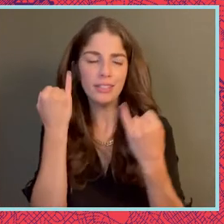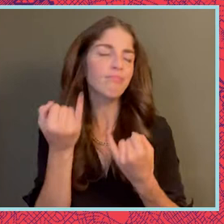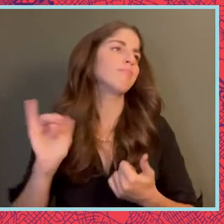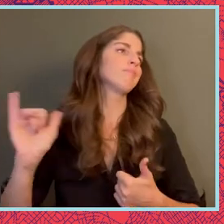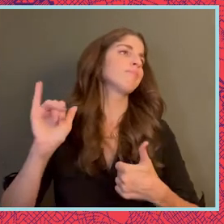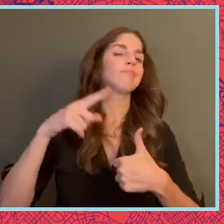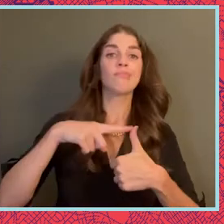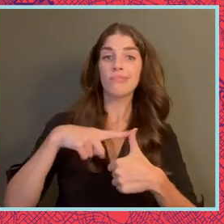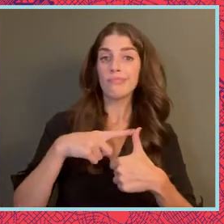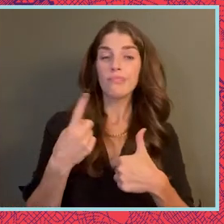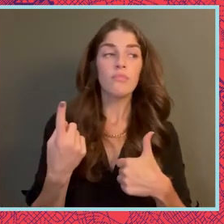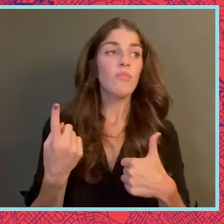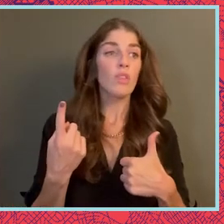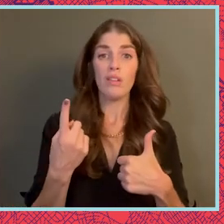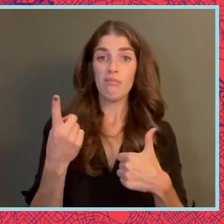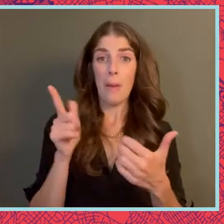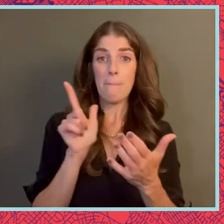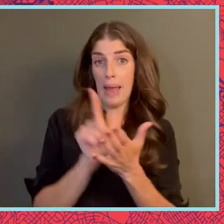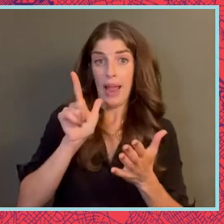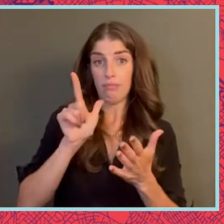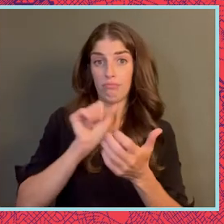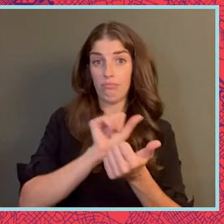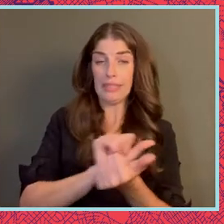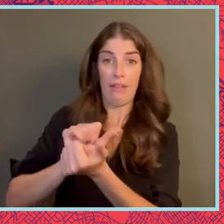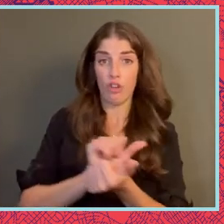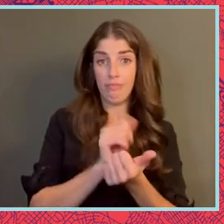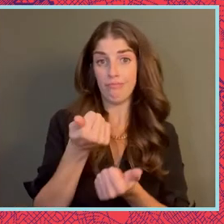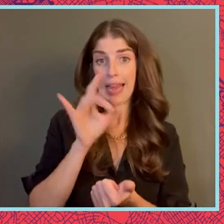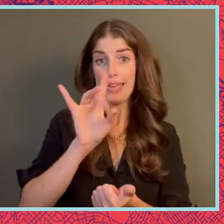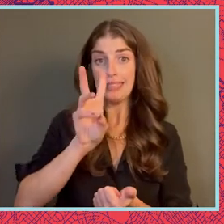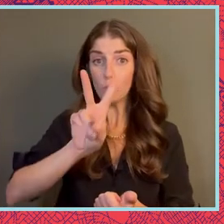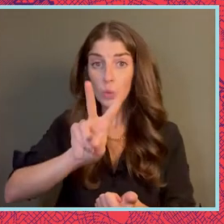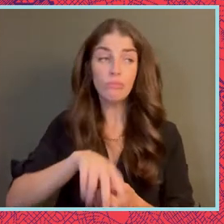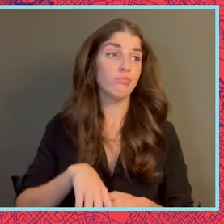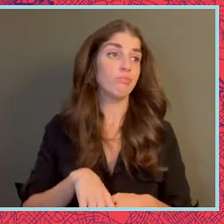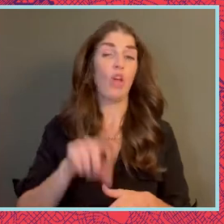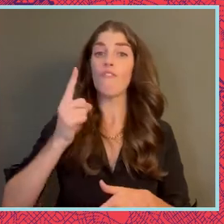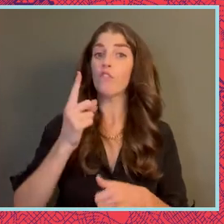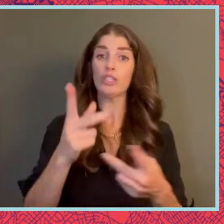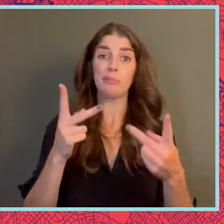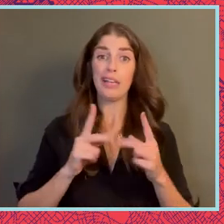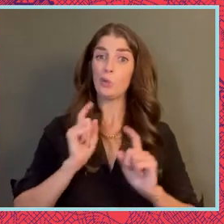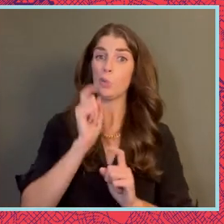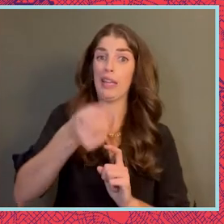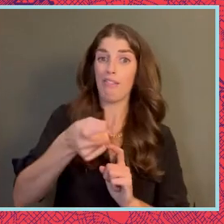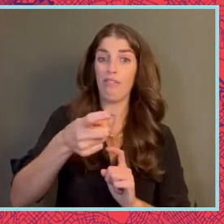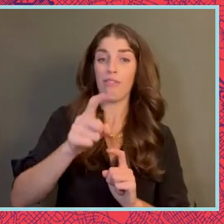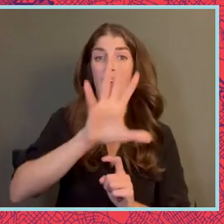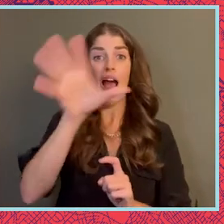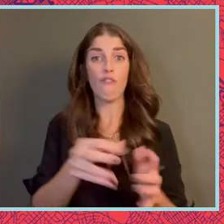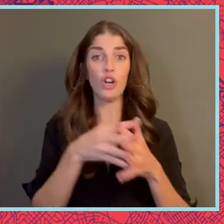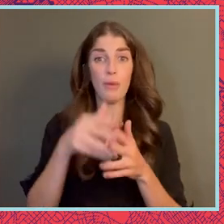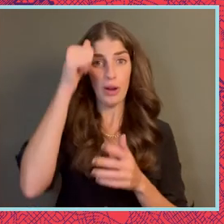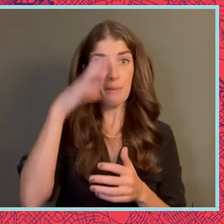D.C. was the first place to ban slavery in 1862. It was the first place to grant African-American men the right to vote